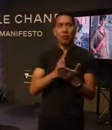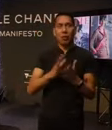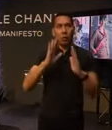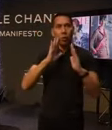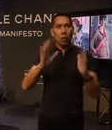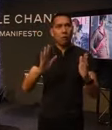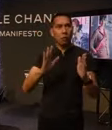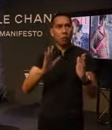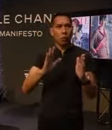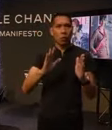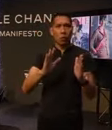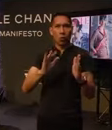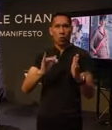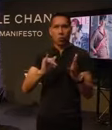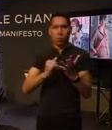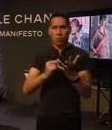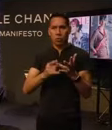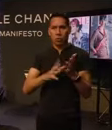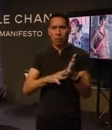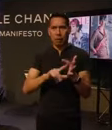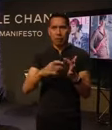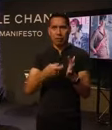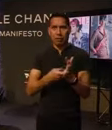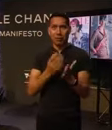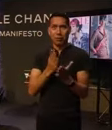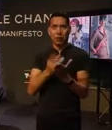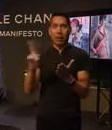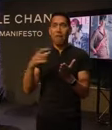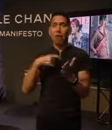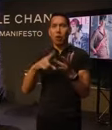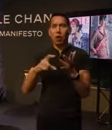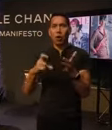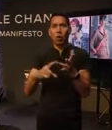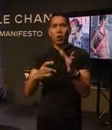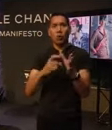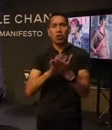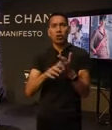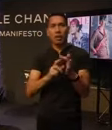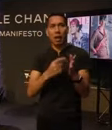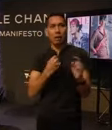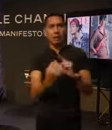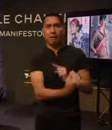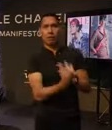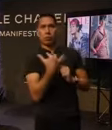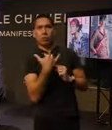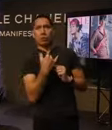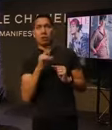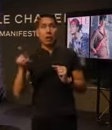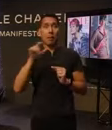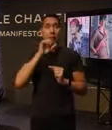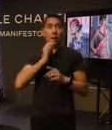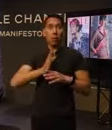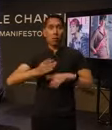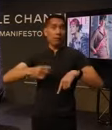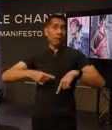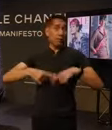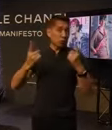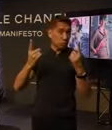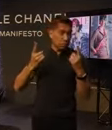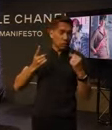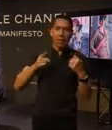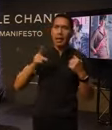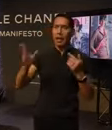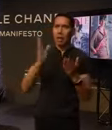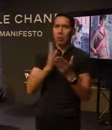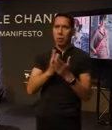was incredibly influenced by Coco Chanel. And although his work is different, he was